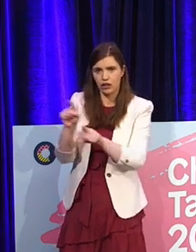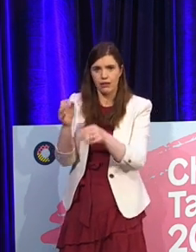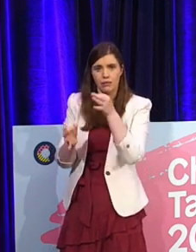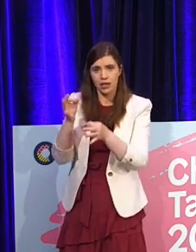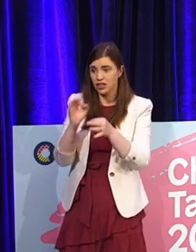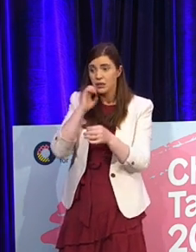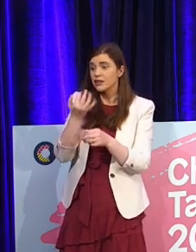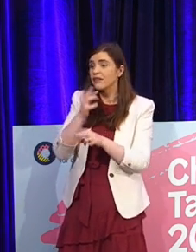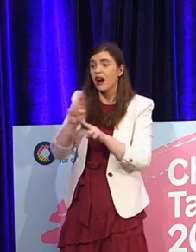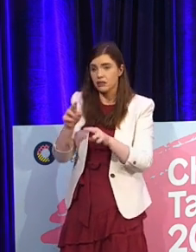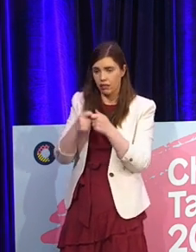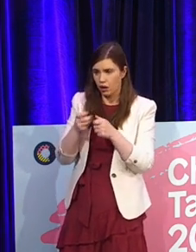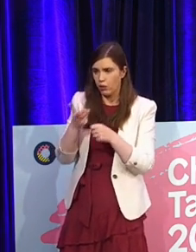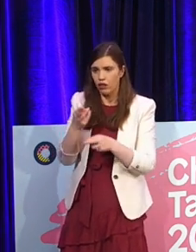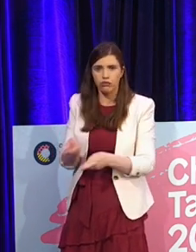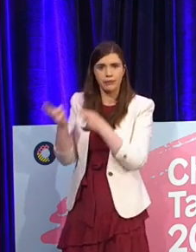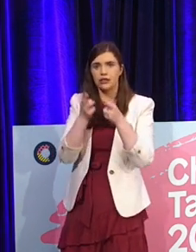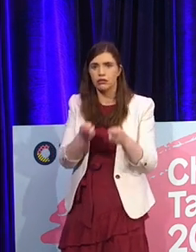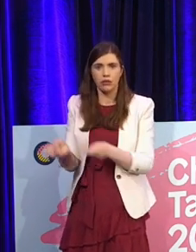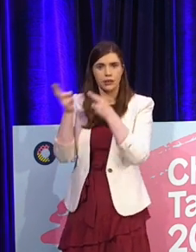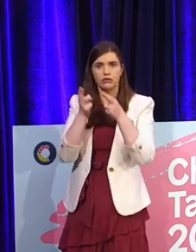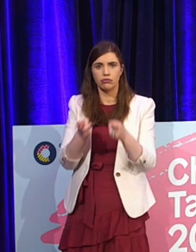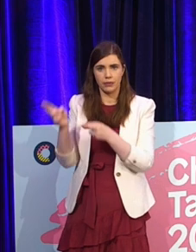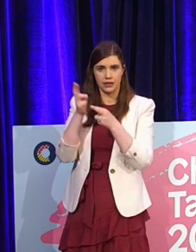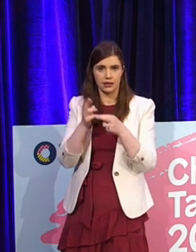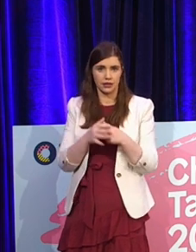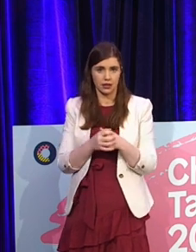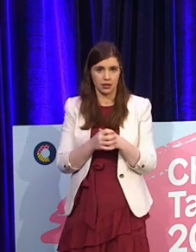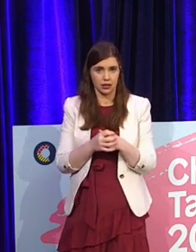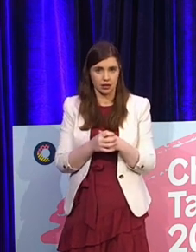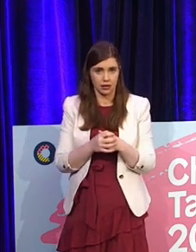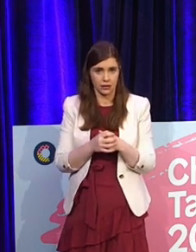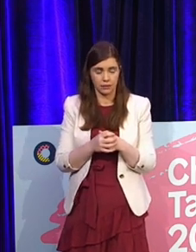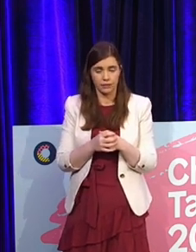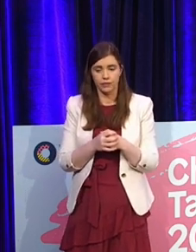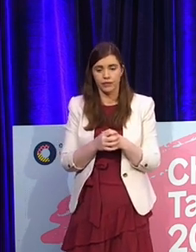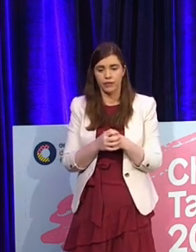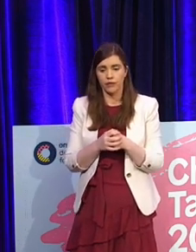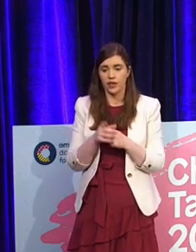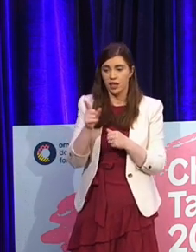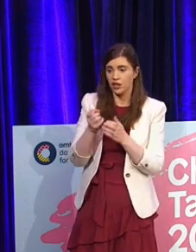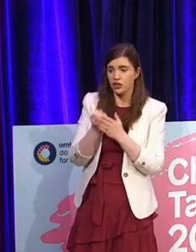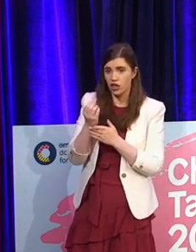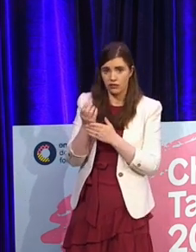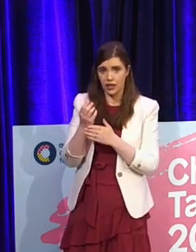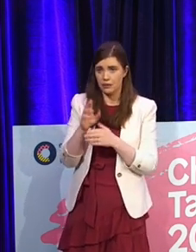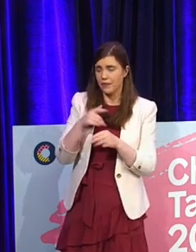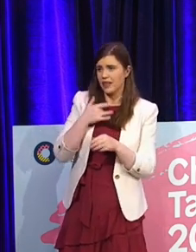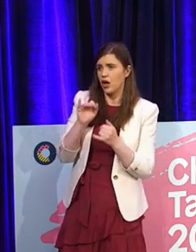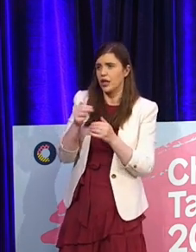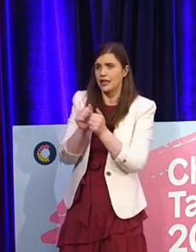over and over again. Without knowing the story, we can't act on it. Without knowing the story, we can't be